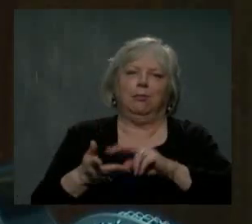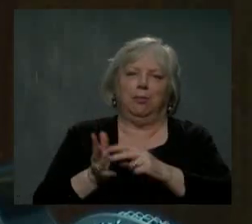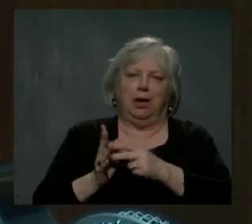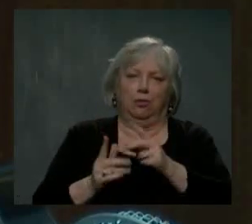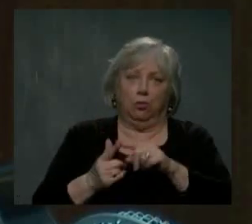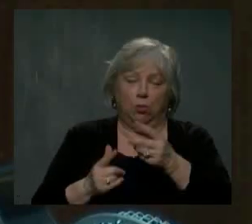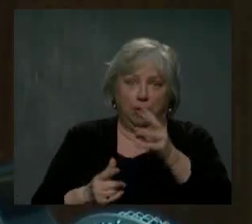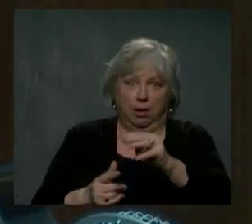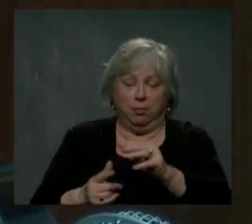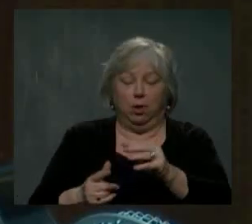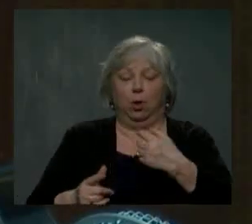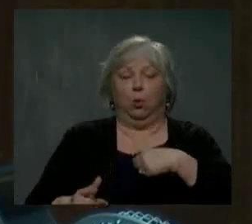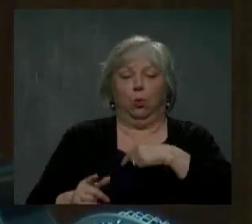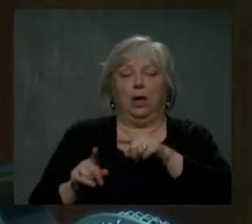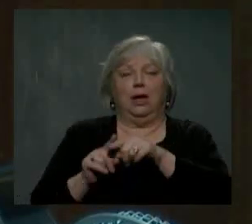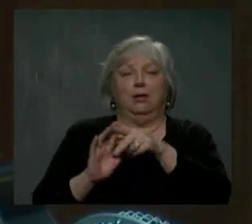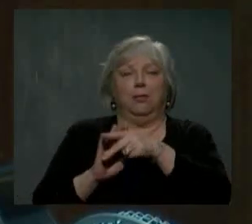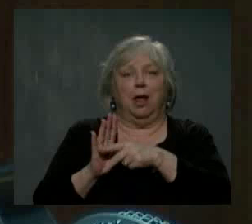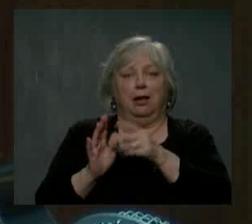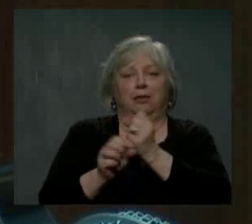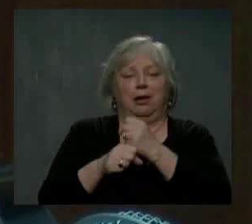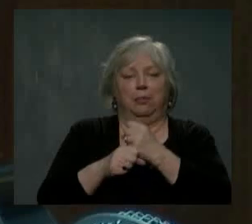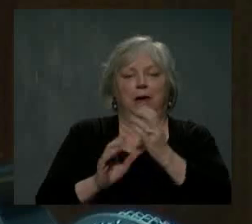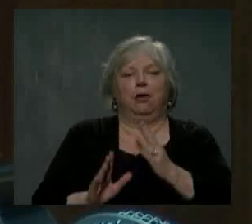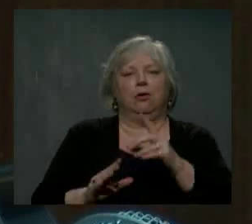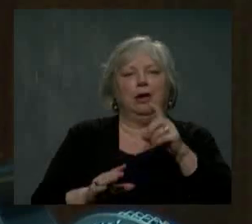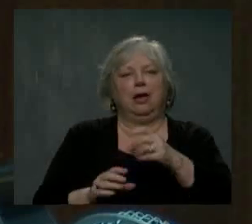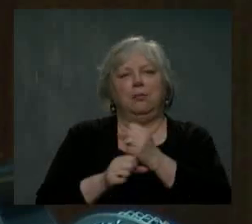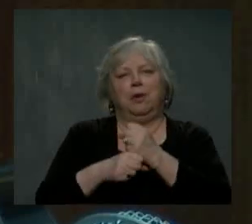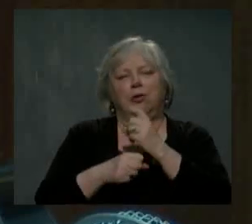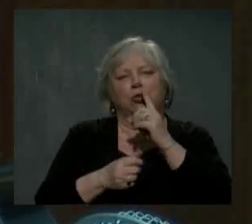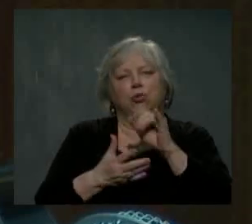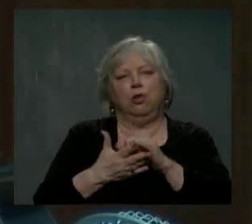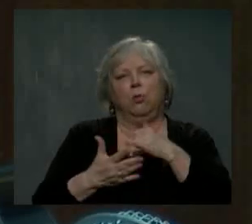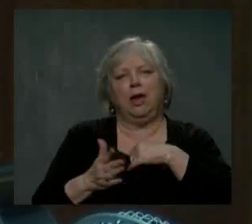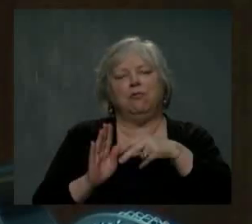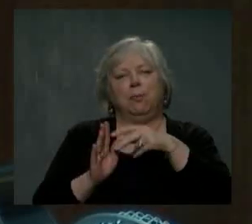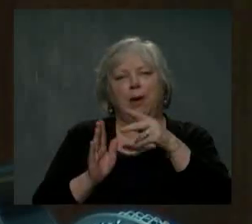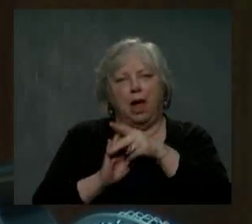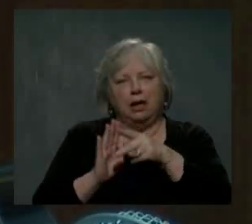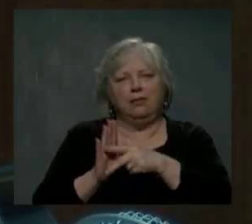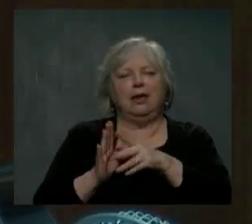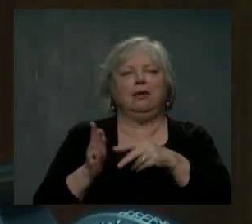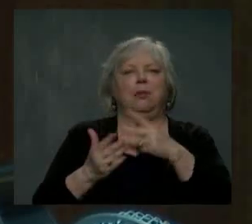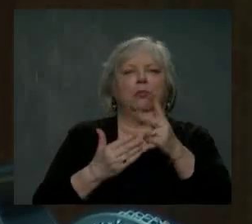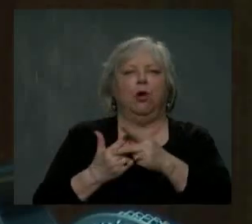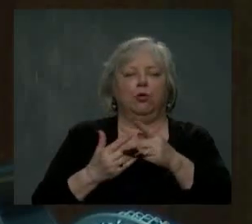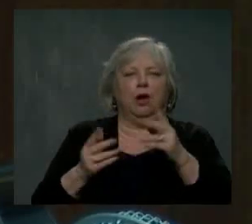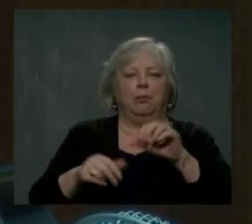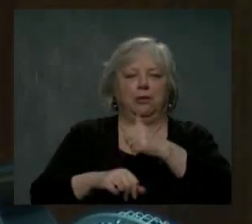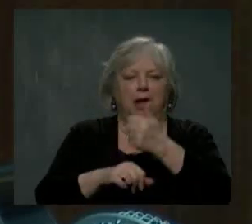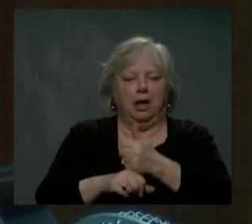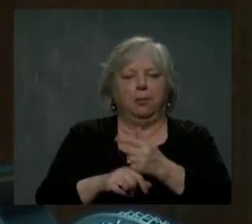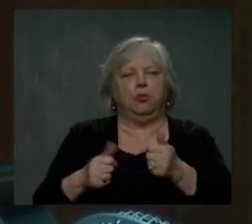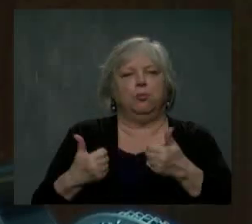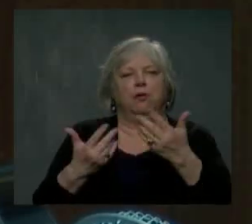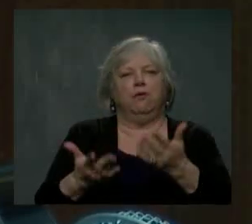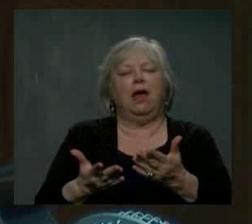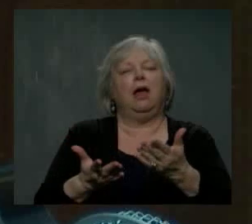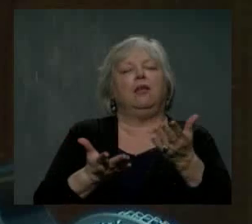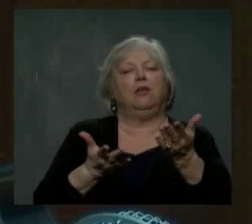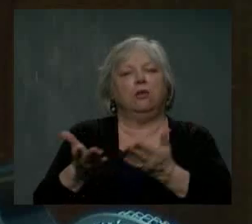policymakers need to ensure that there are resources, programs, and policies in place to provide much needed support and information for an